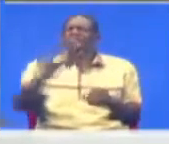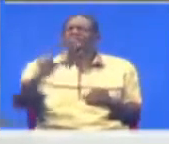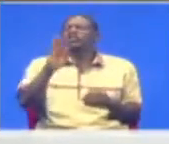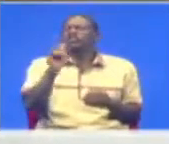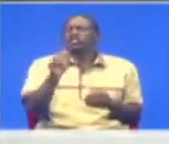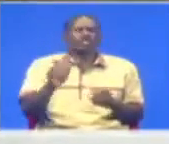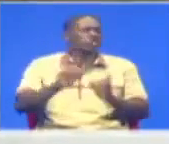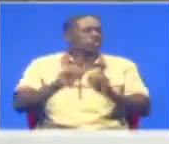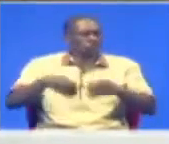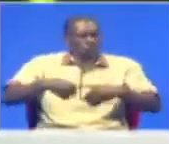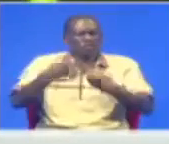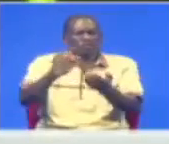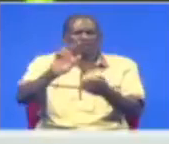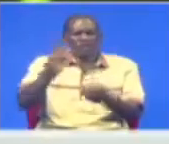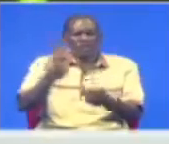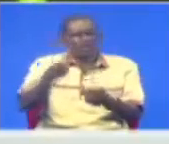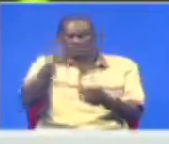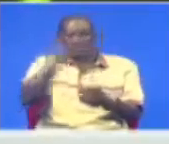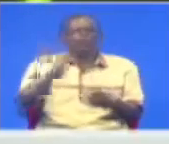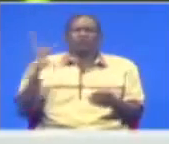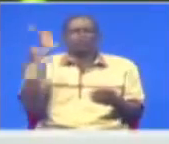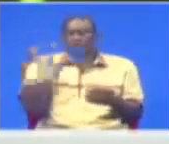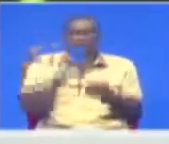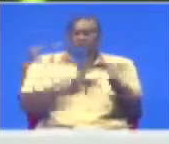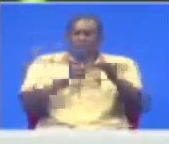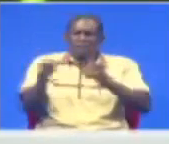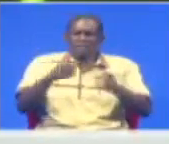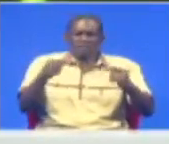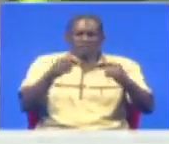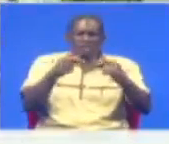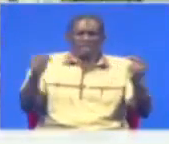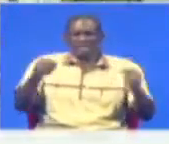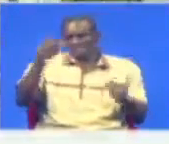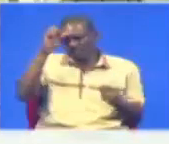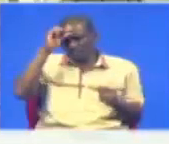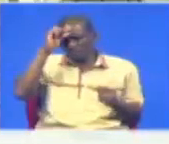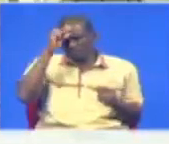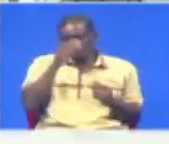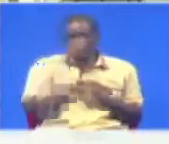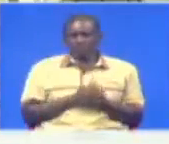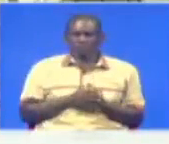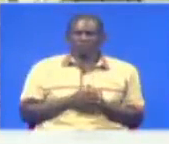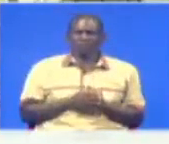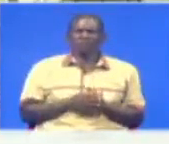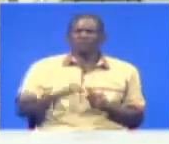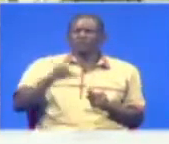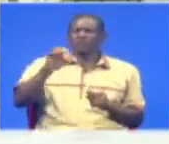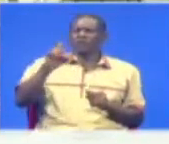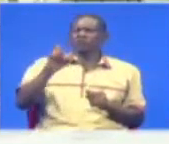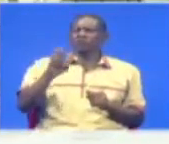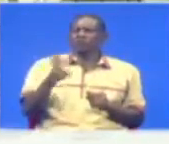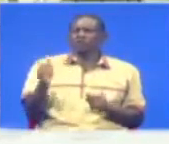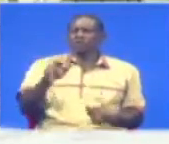shillings owing to mismanagement claims against the government. Vincent Odur, NTV.